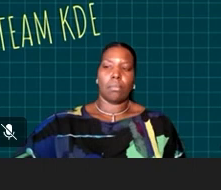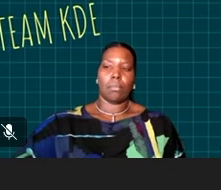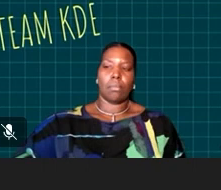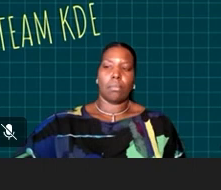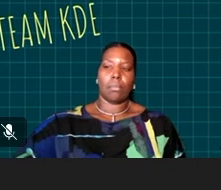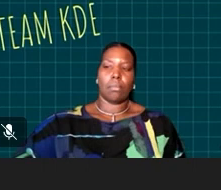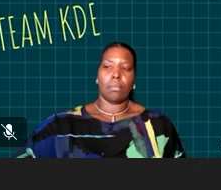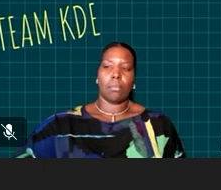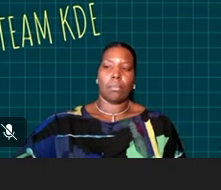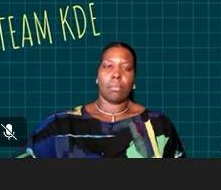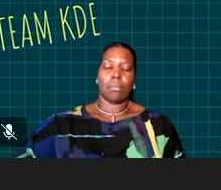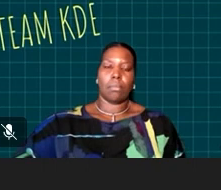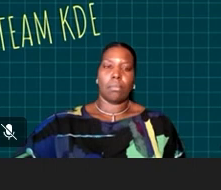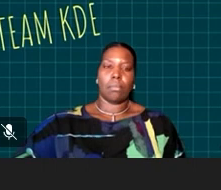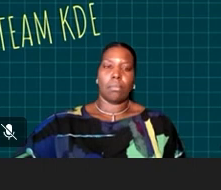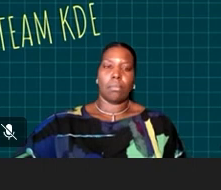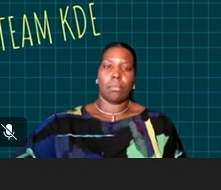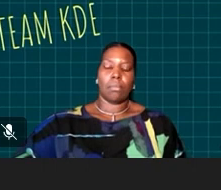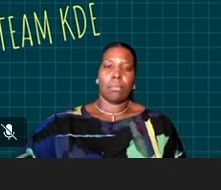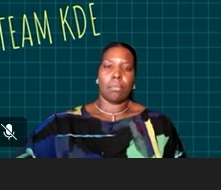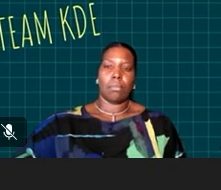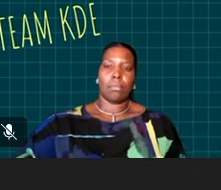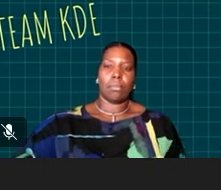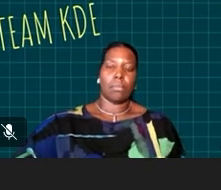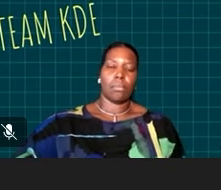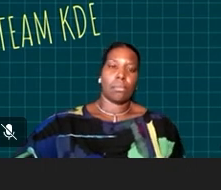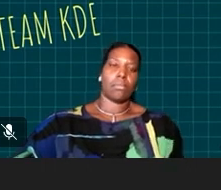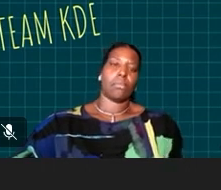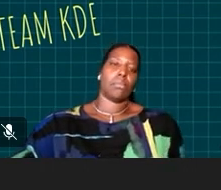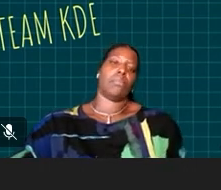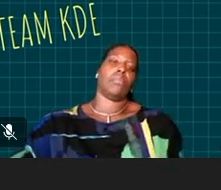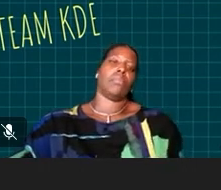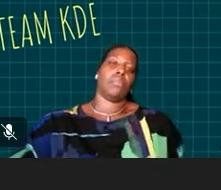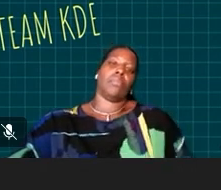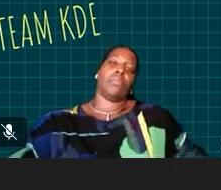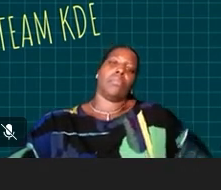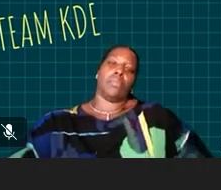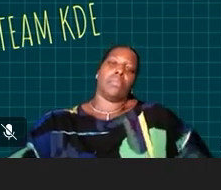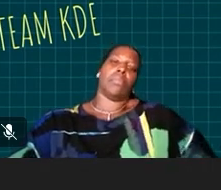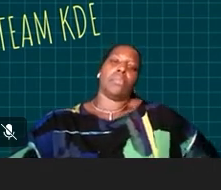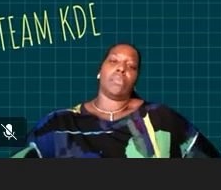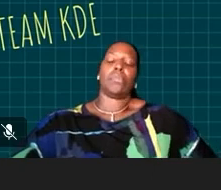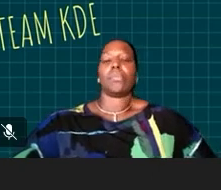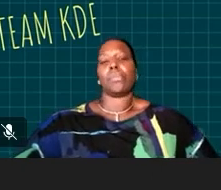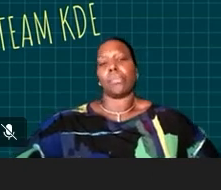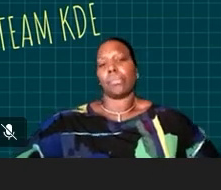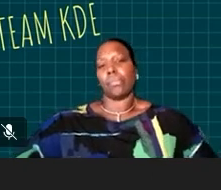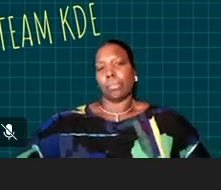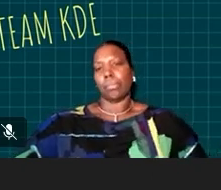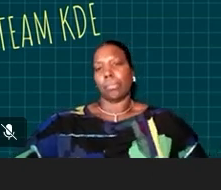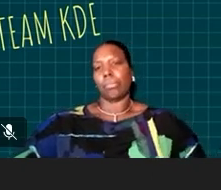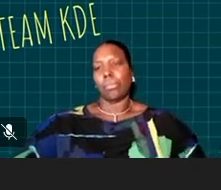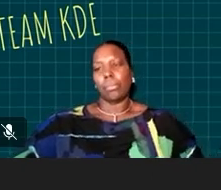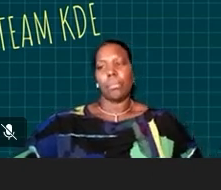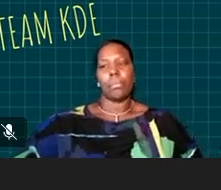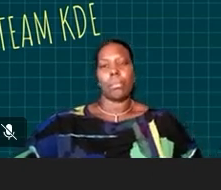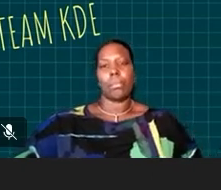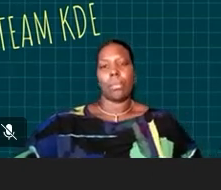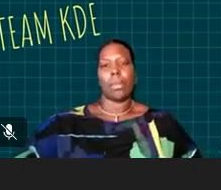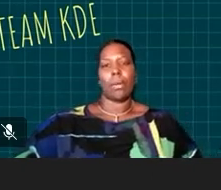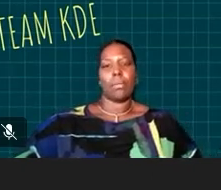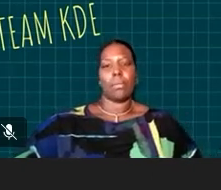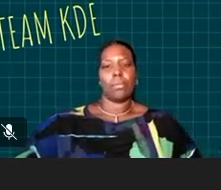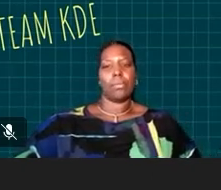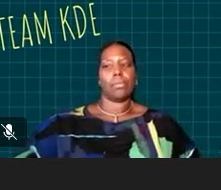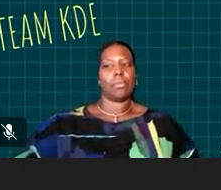not be used by other entities. It can't be resold or even loaned